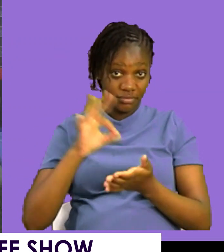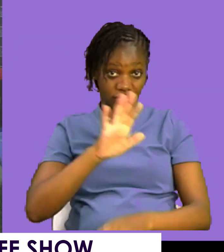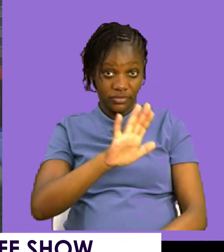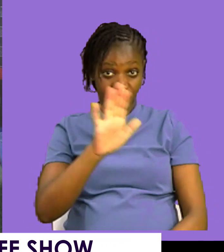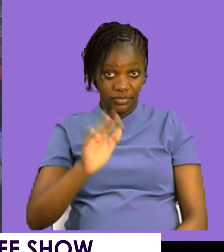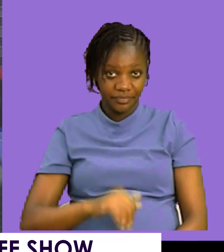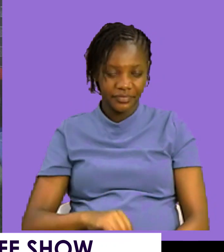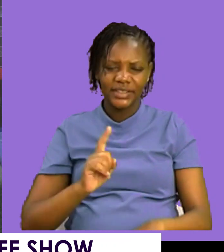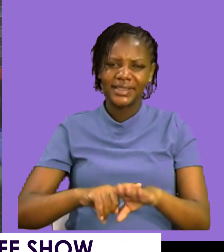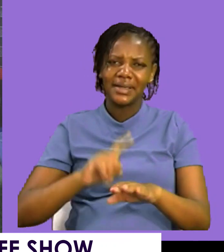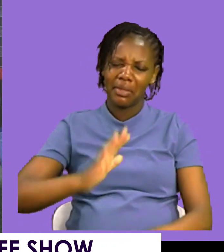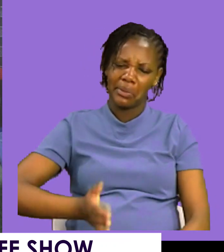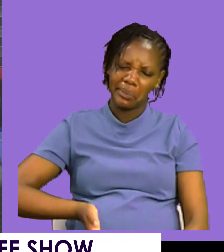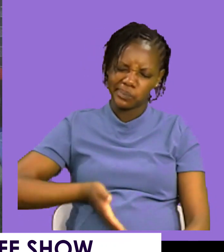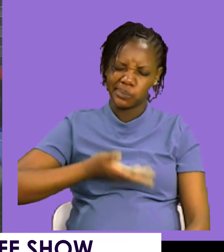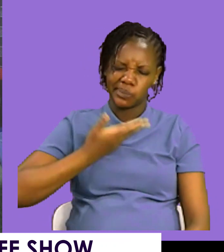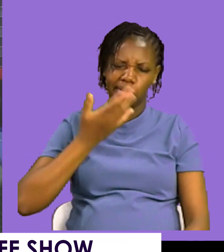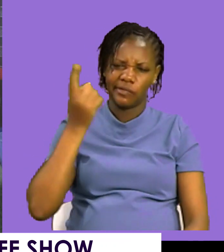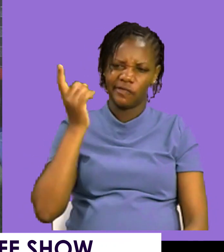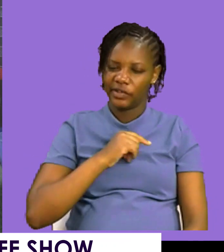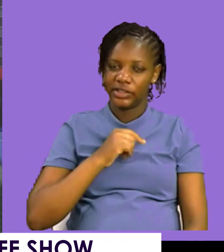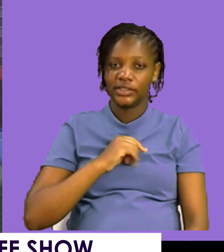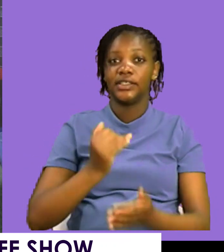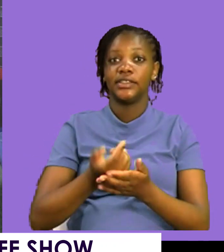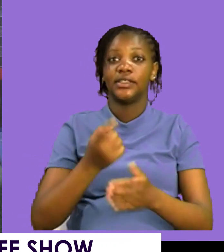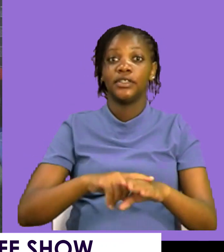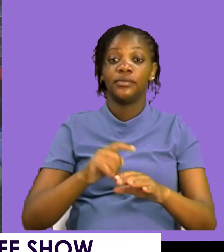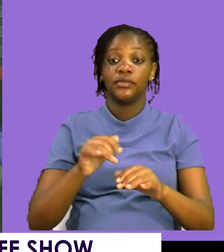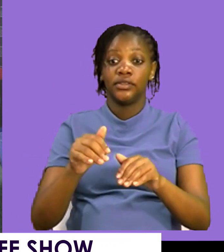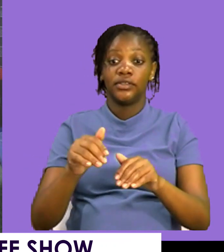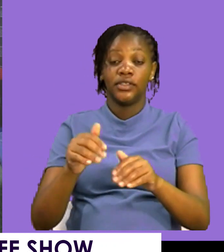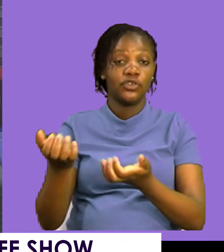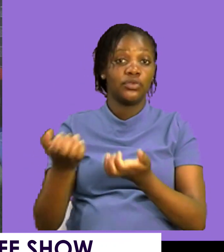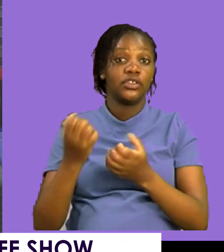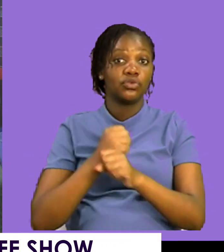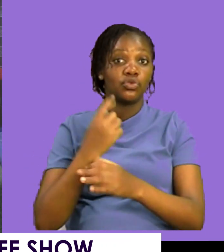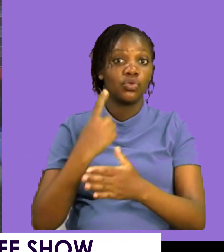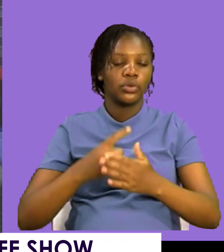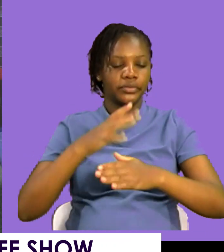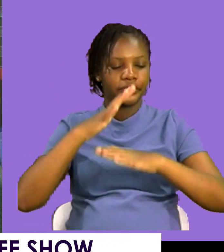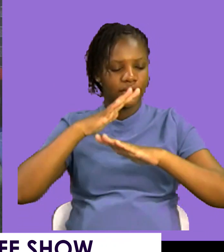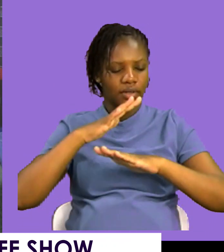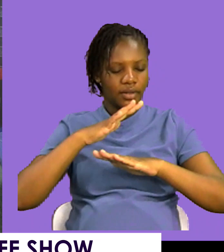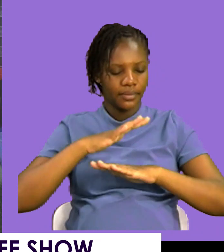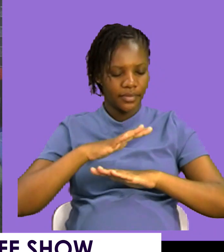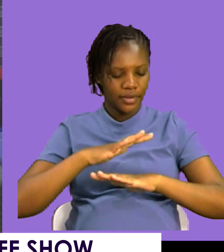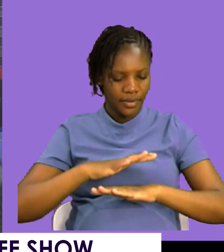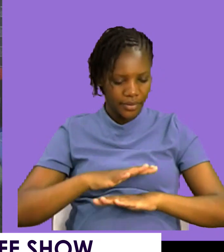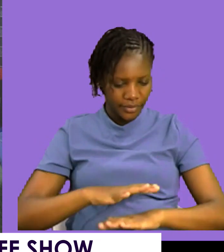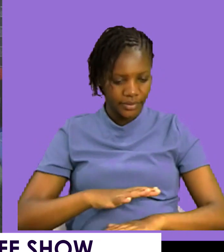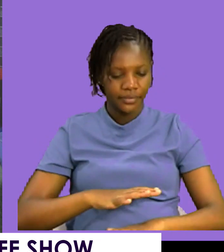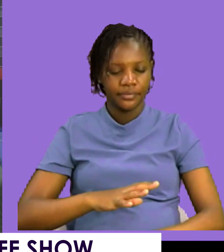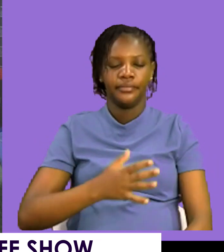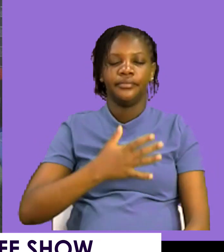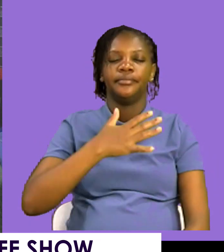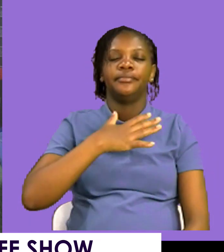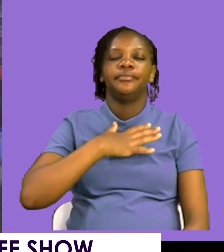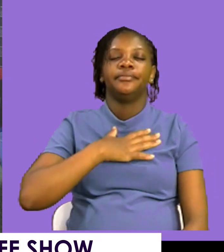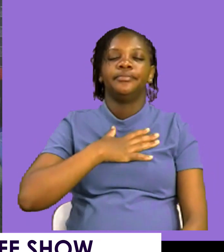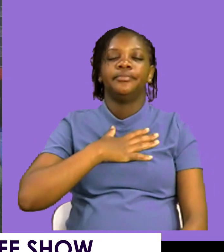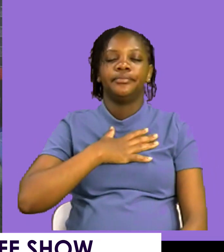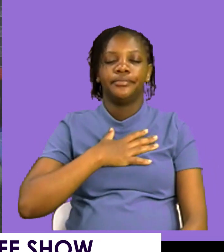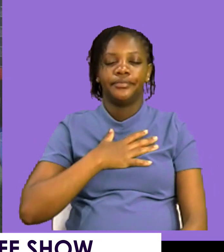angry, sometimes you just need to step back, breathe in, breathe out,